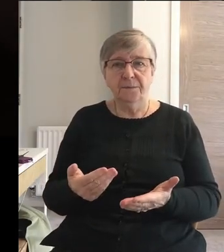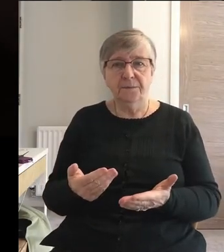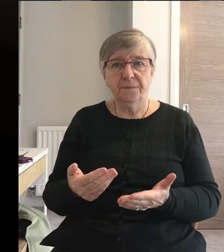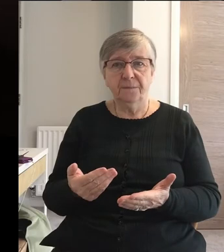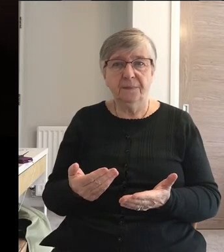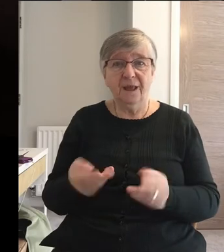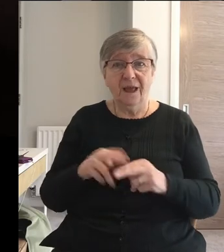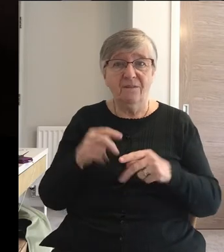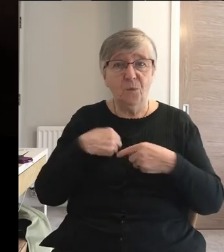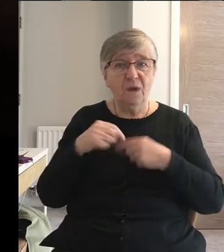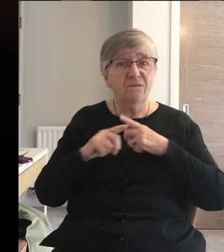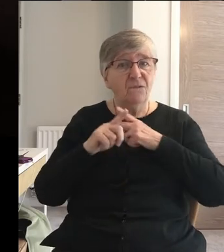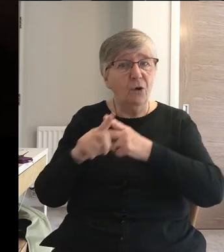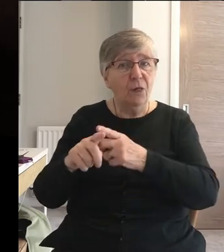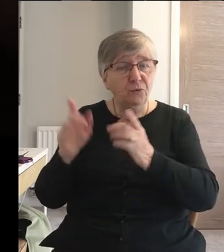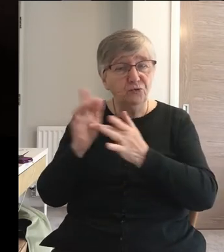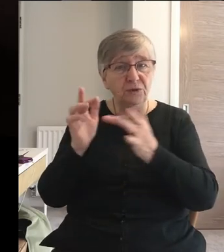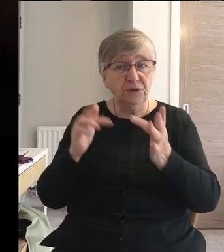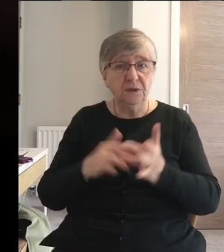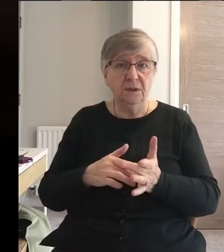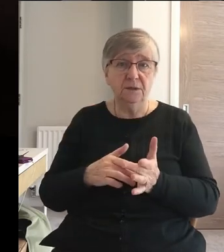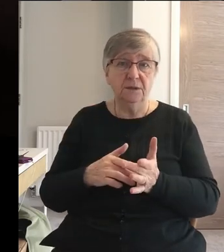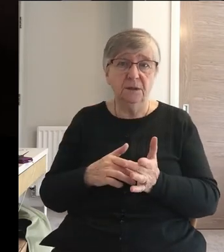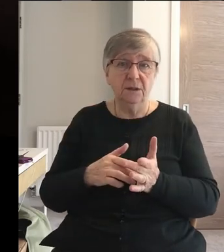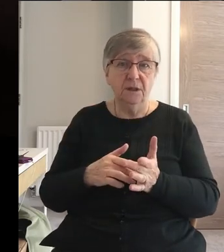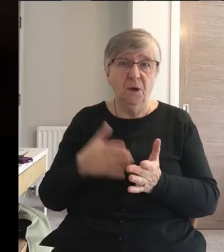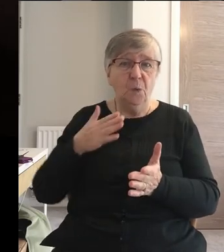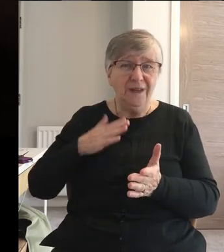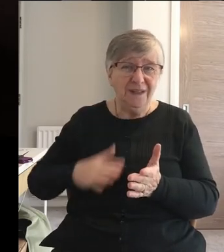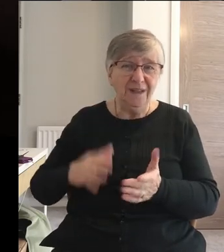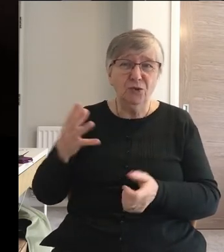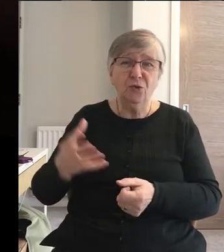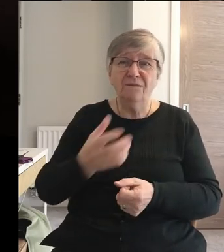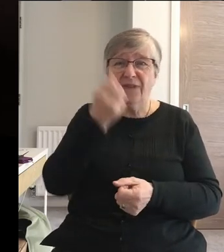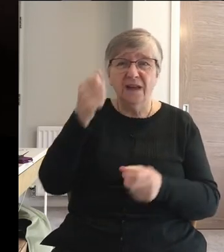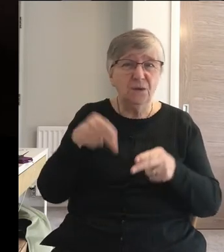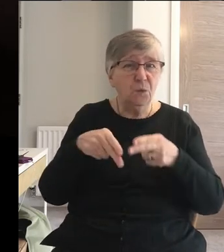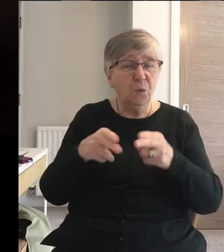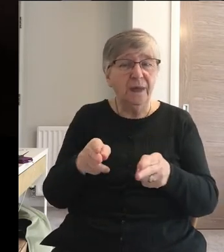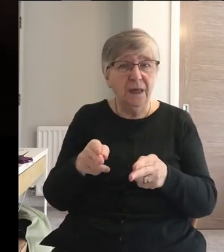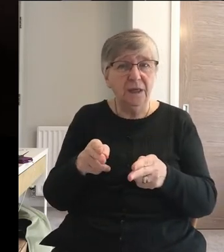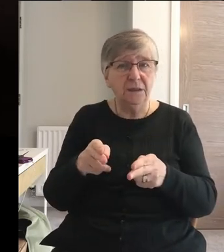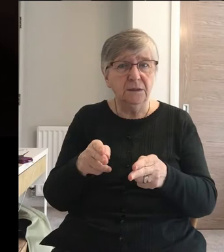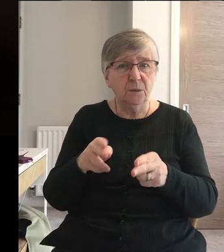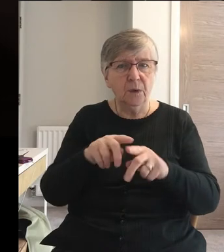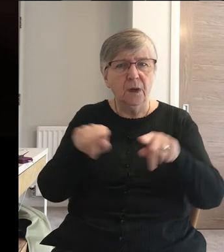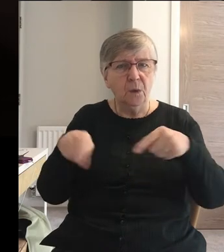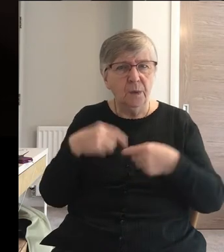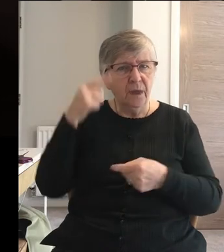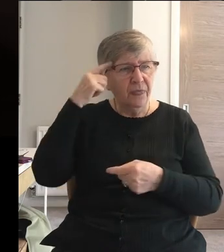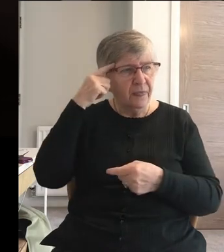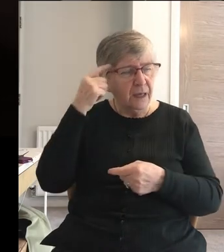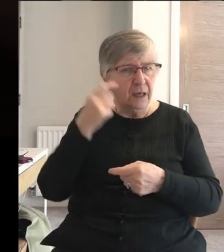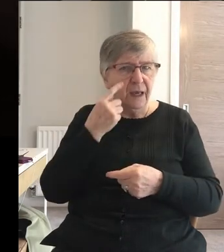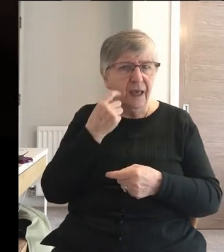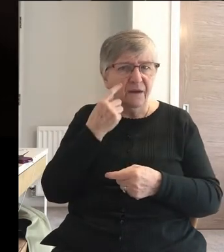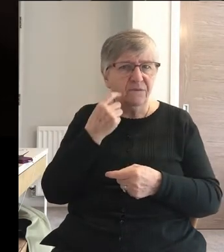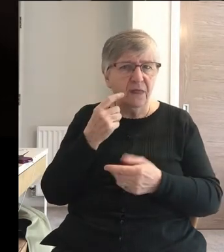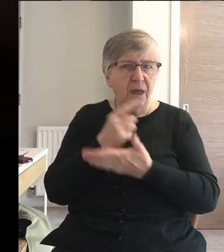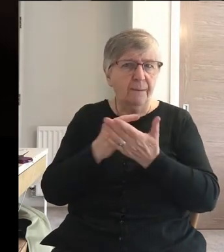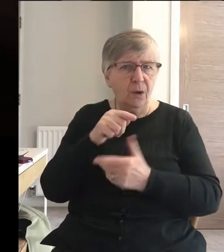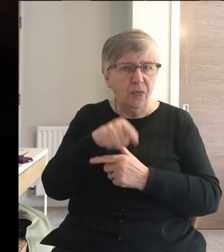You see, if we're followers of Jesus, we need to find ways in which we are discerning about that kind of